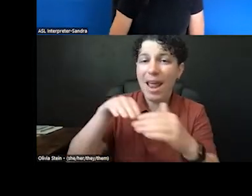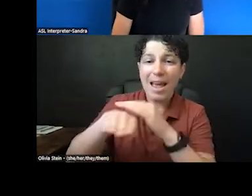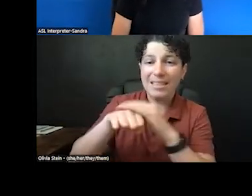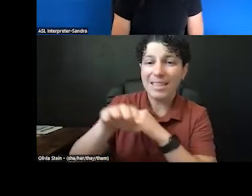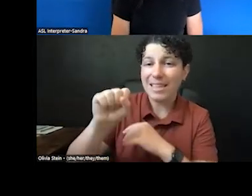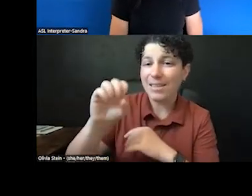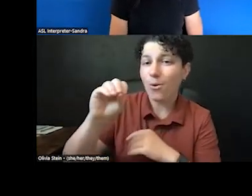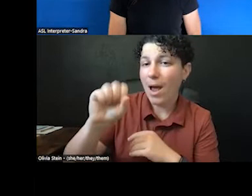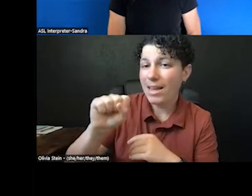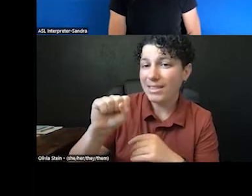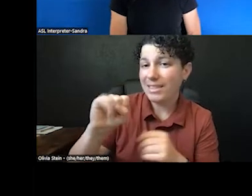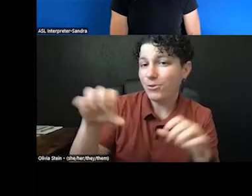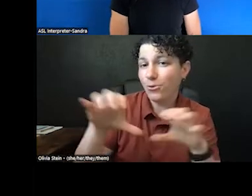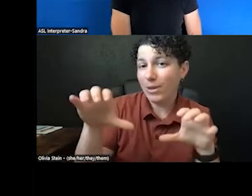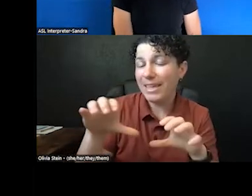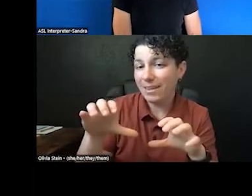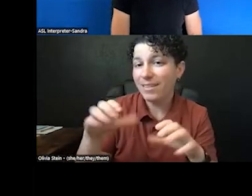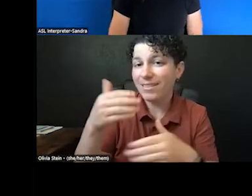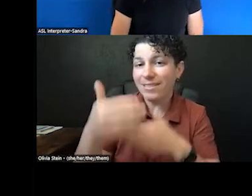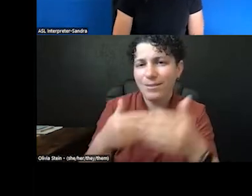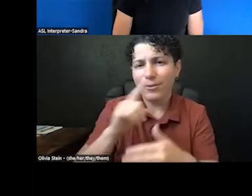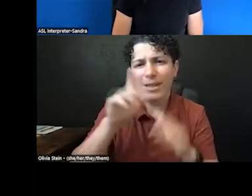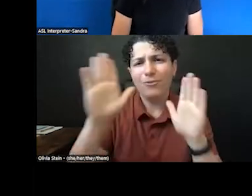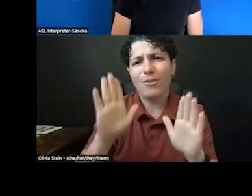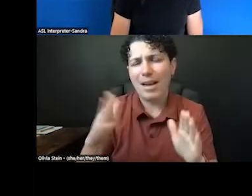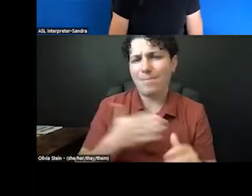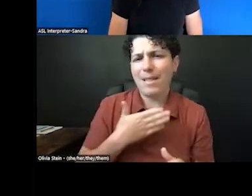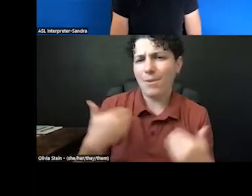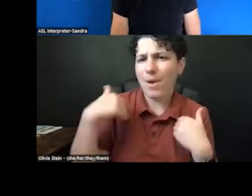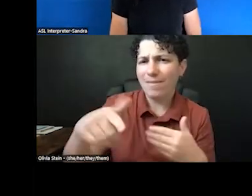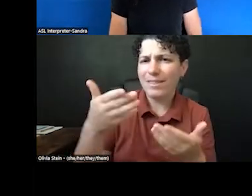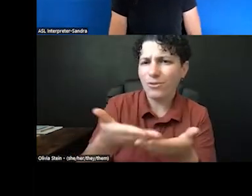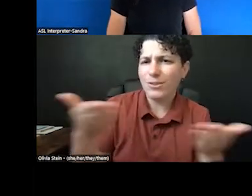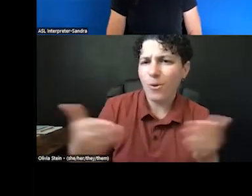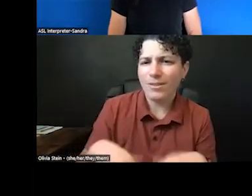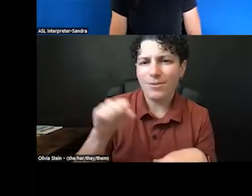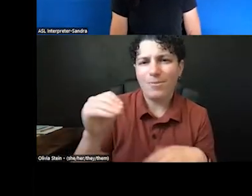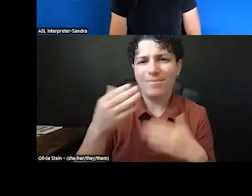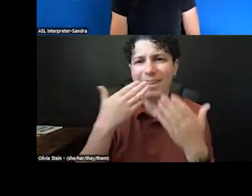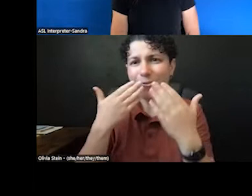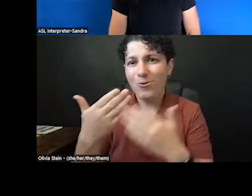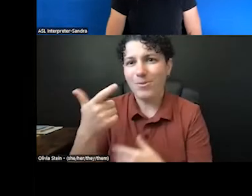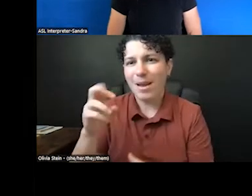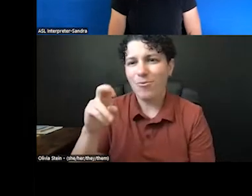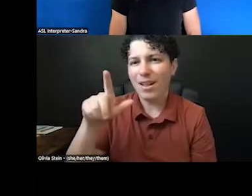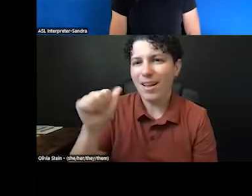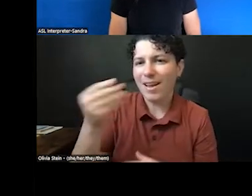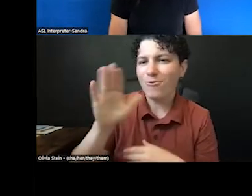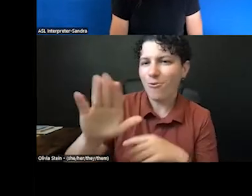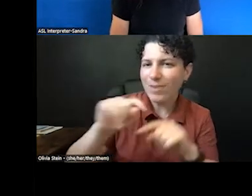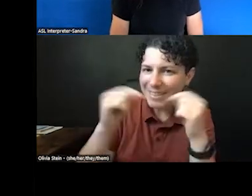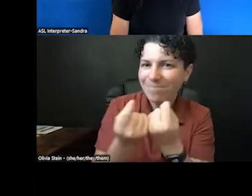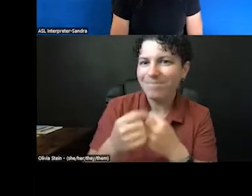and feel strong in that. And how we have that accesSOS. So it's really wonderful, and I'm happy that we have that